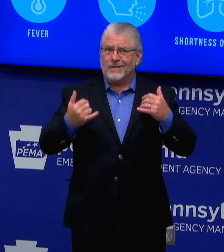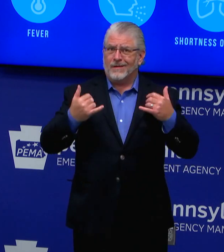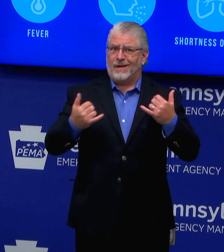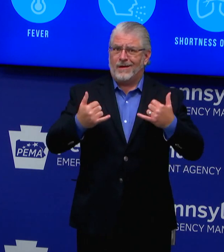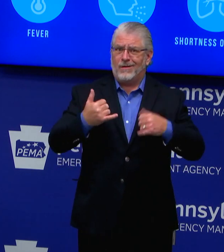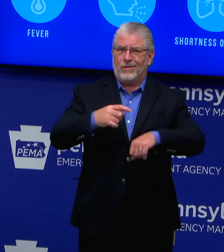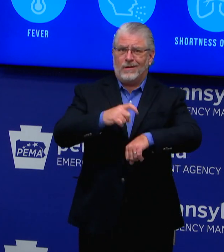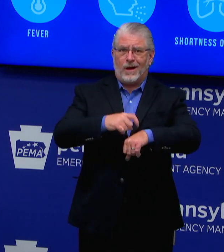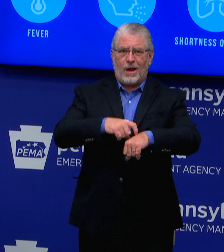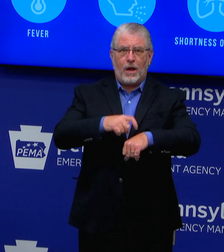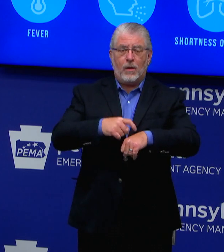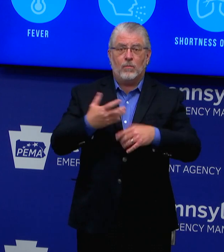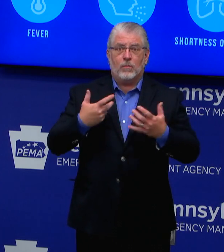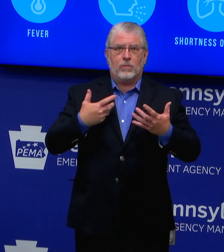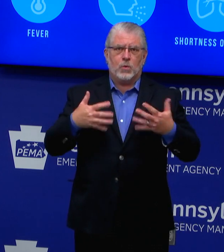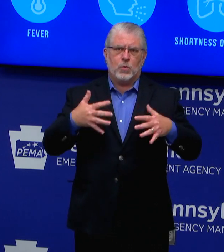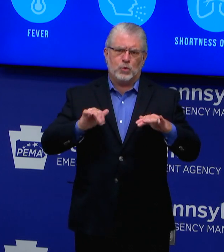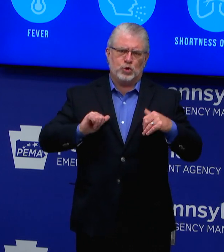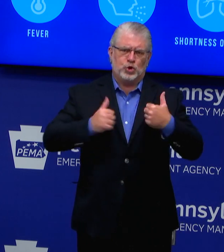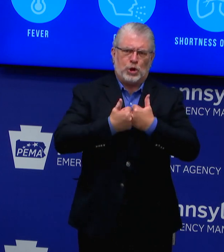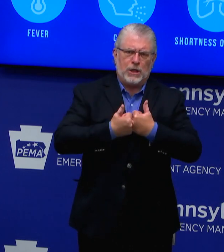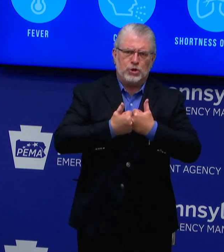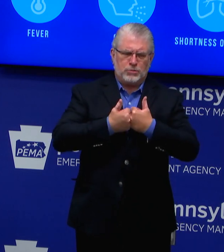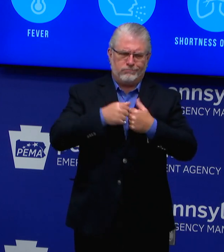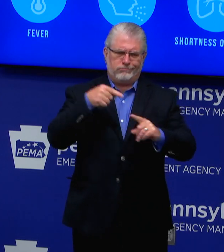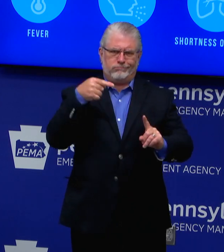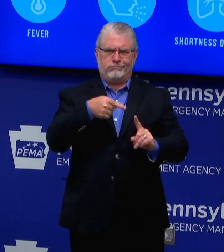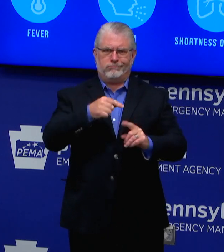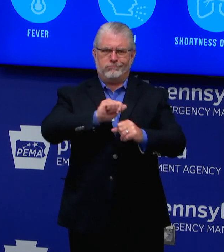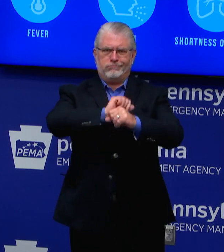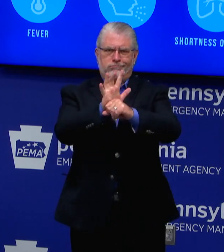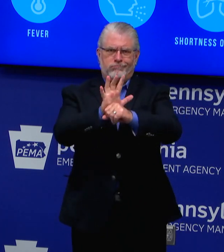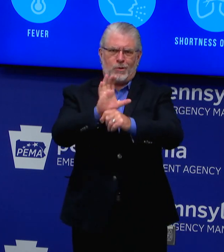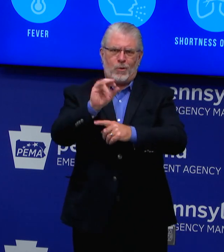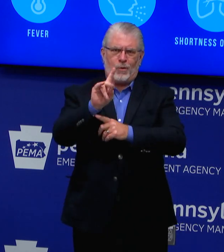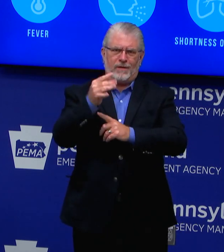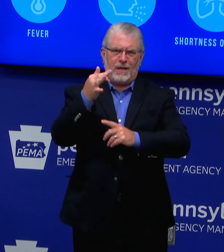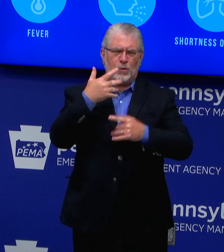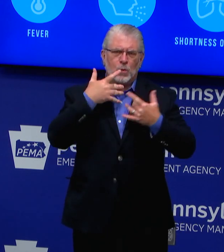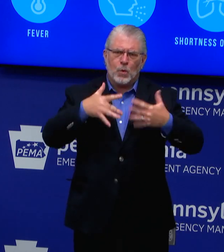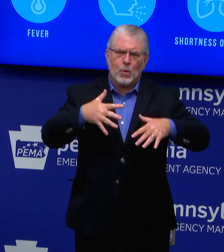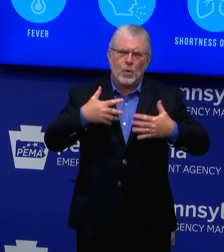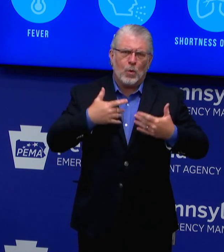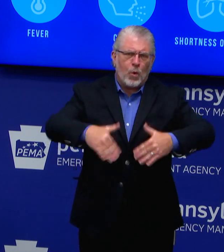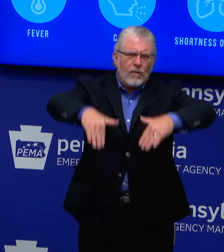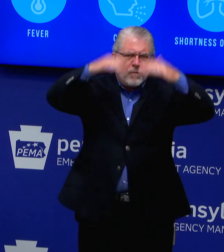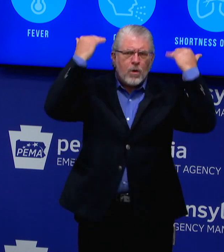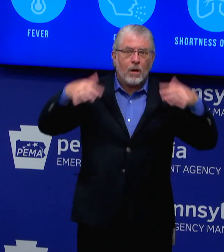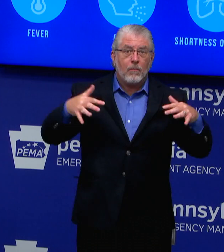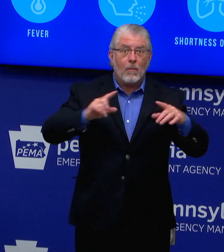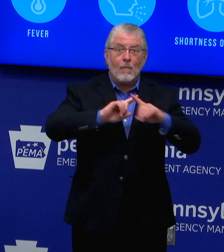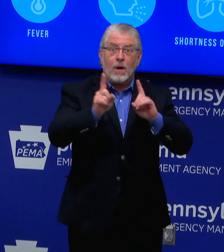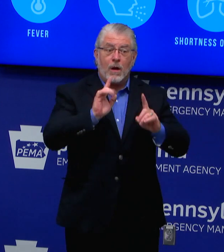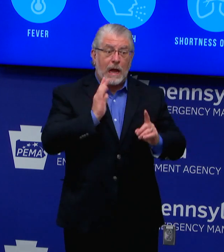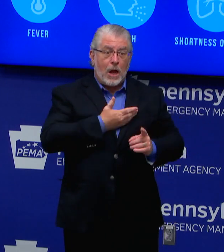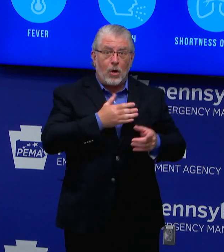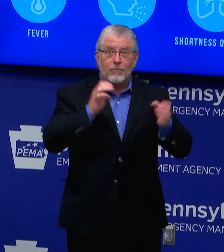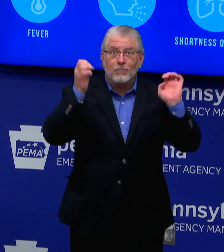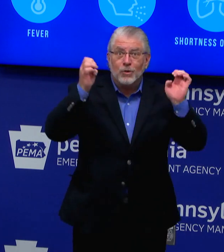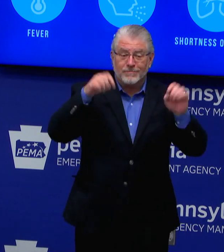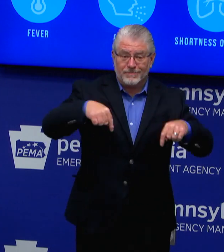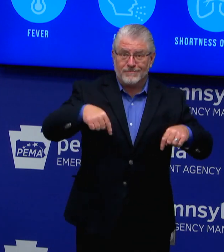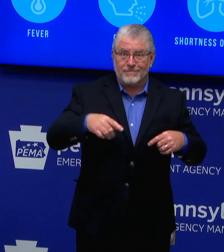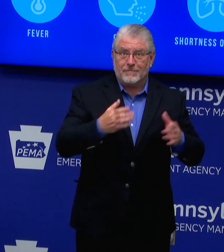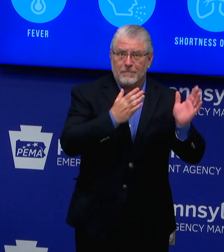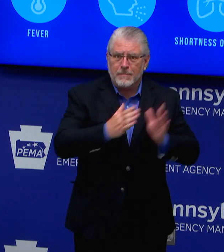of COVID-19. When it comes to a crisis, preparedness is everything. And Pennsylvania has a great